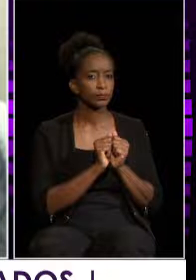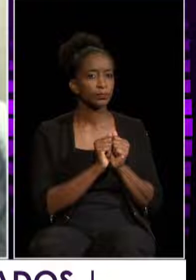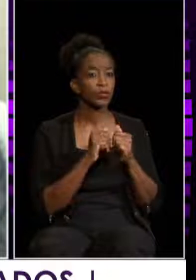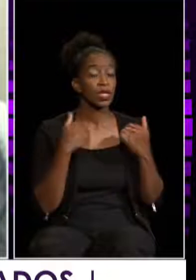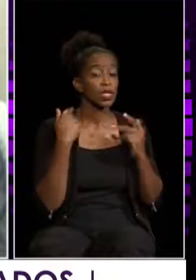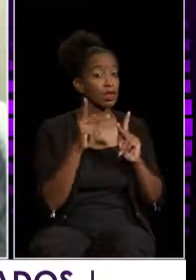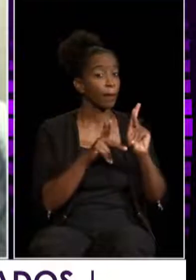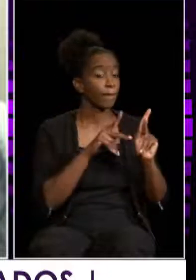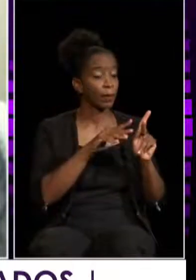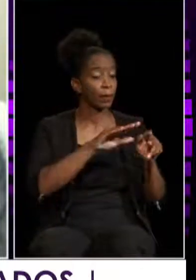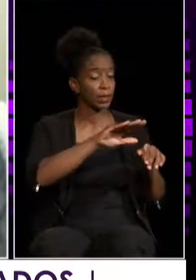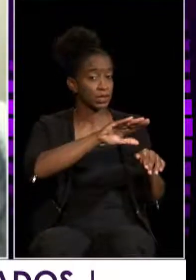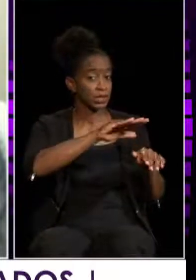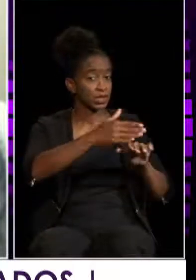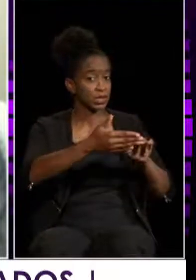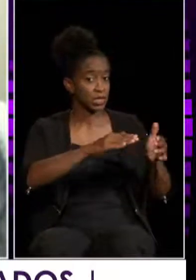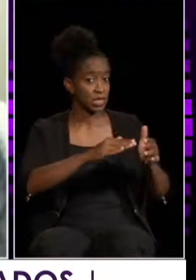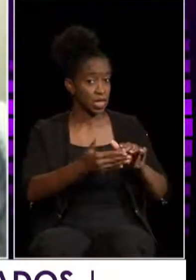youth death.